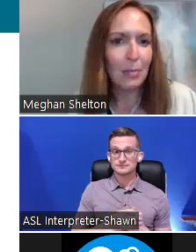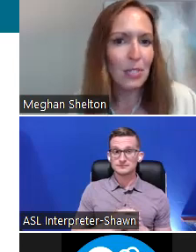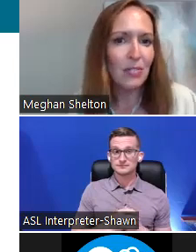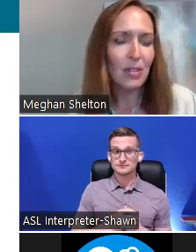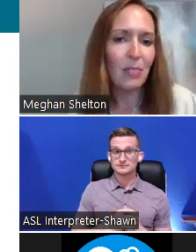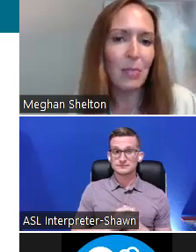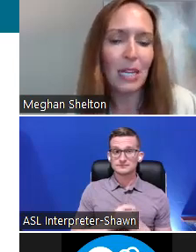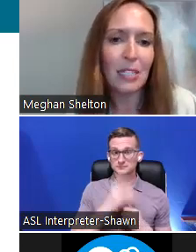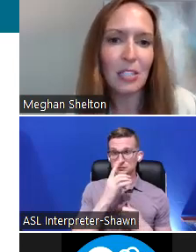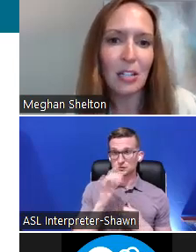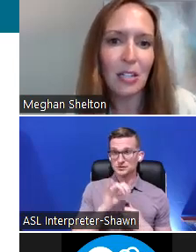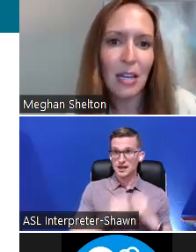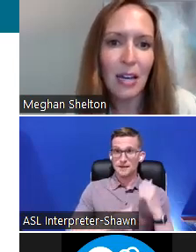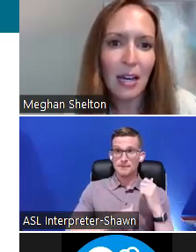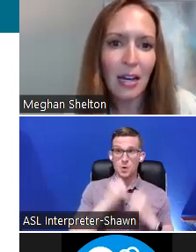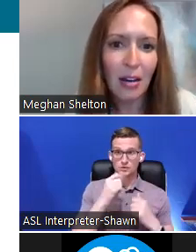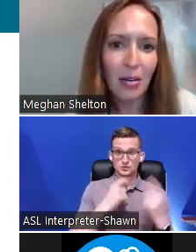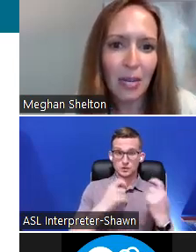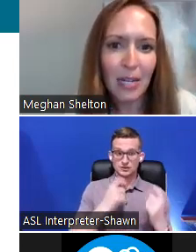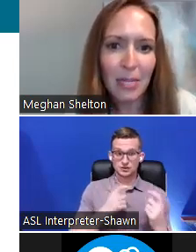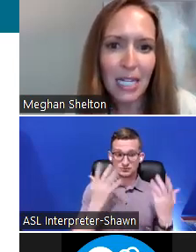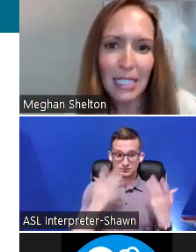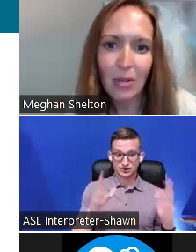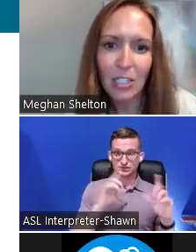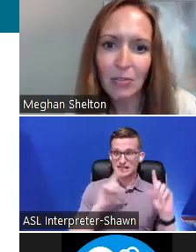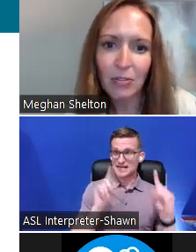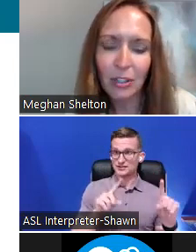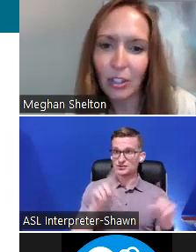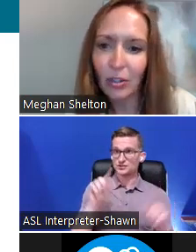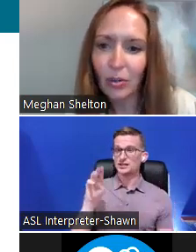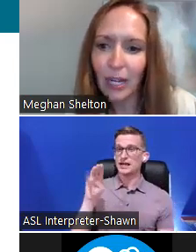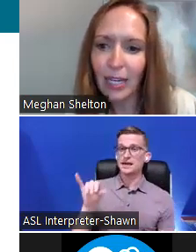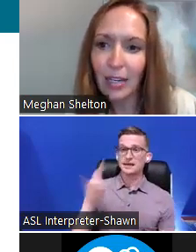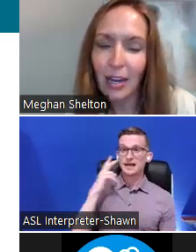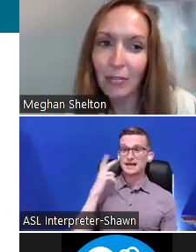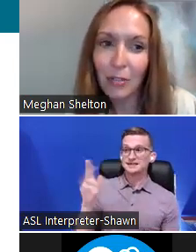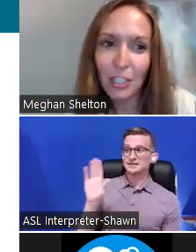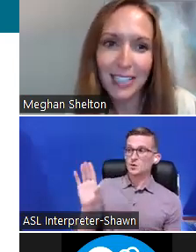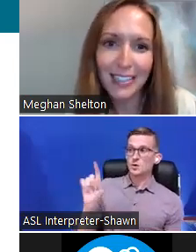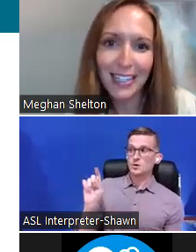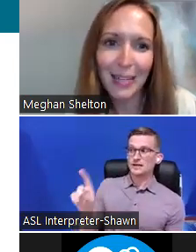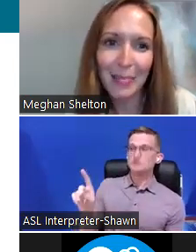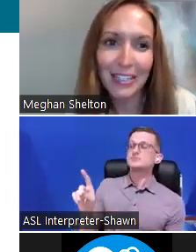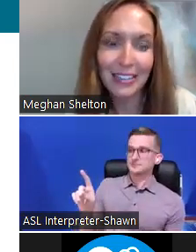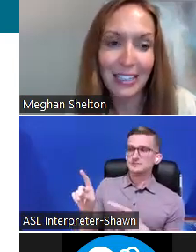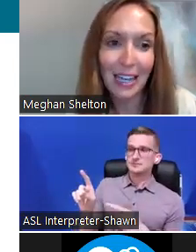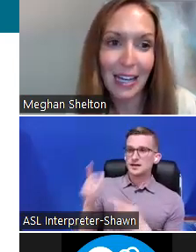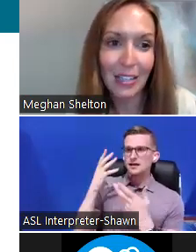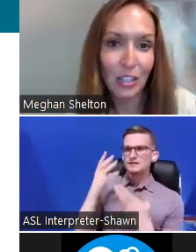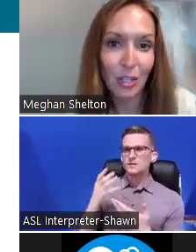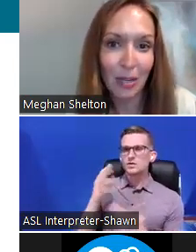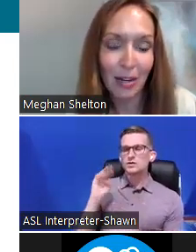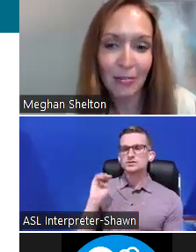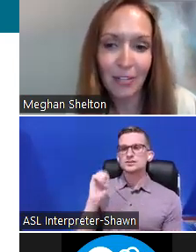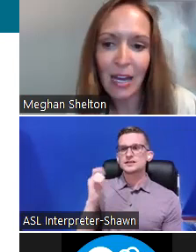Looks like most of them have been answered. Amy, I see a question for you, and unfortunately, Megan Lee had